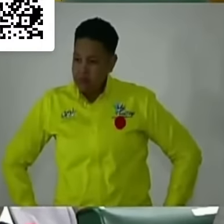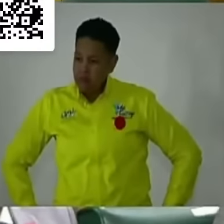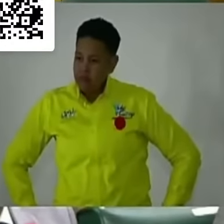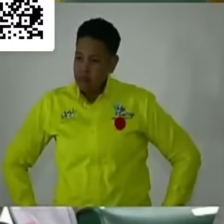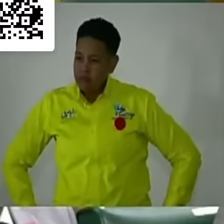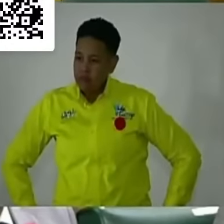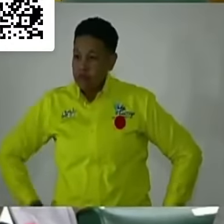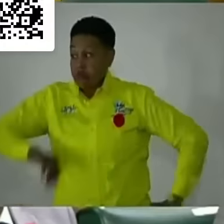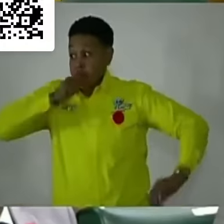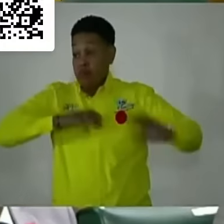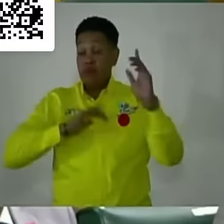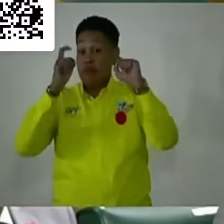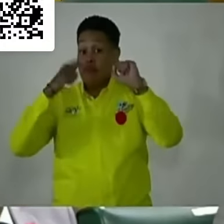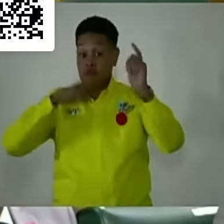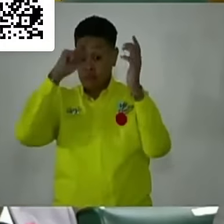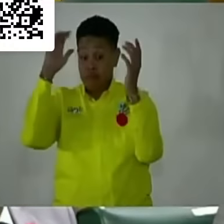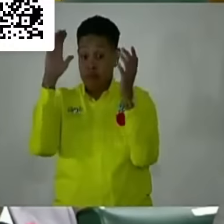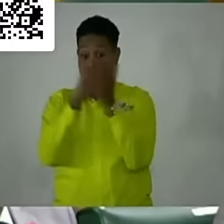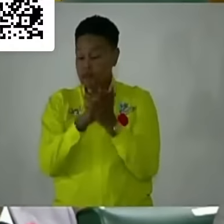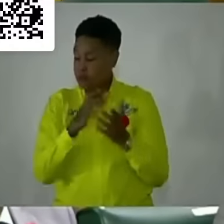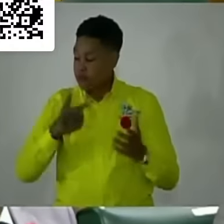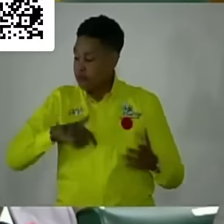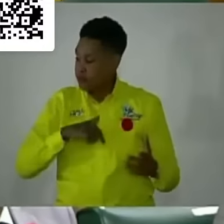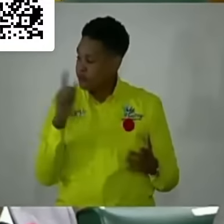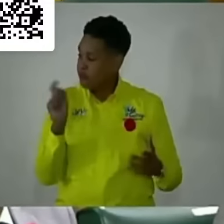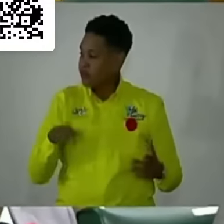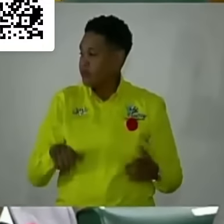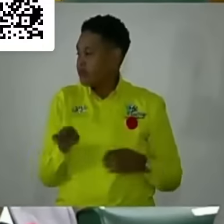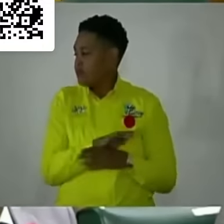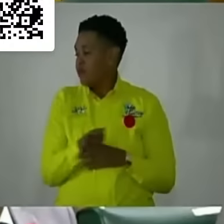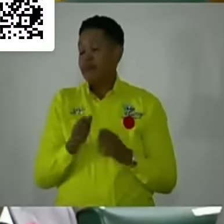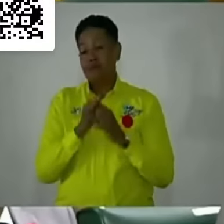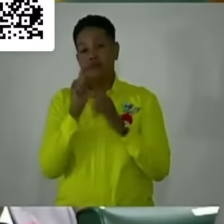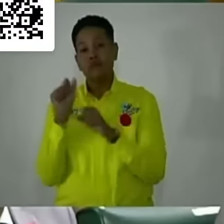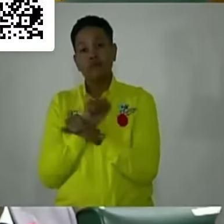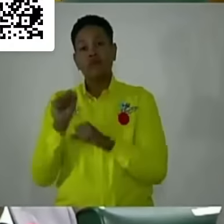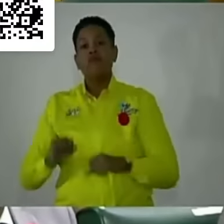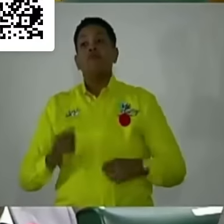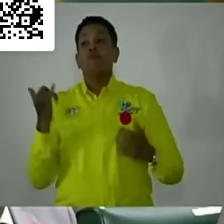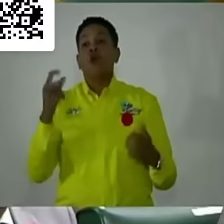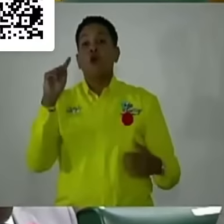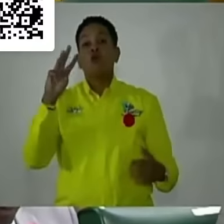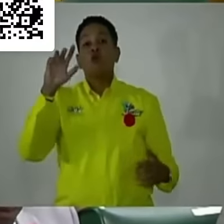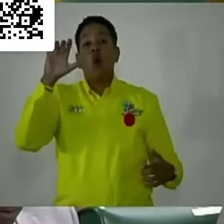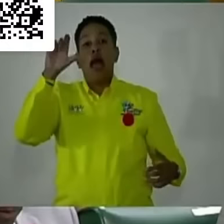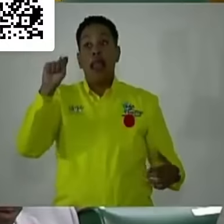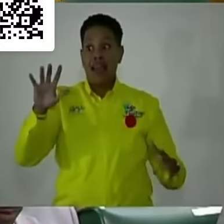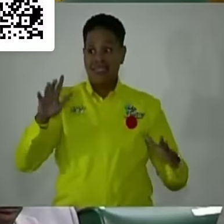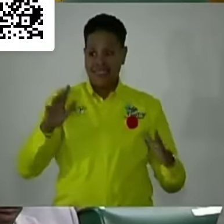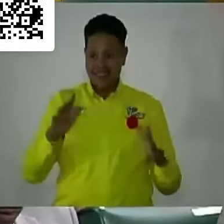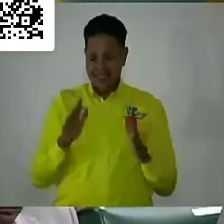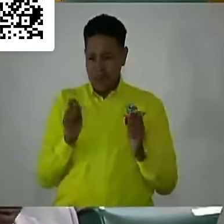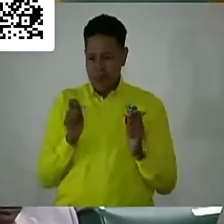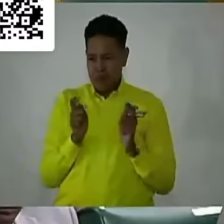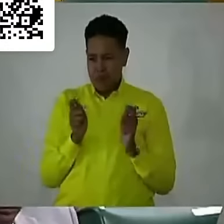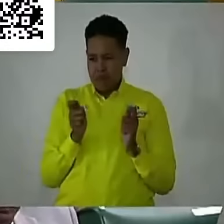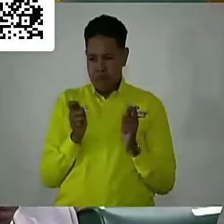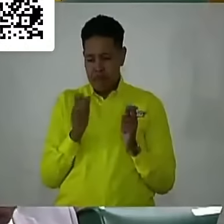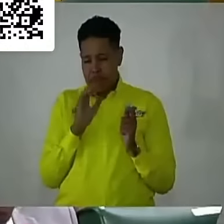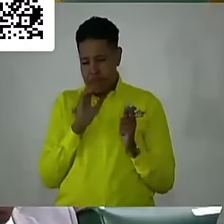believe we have to, this industry is in its twilight. And in a sense, they